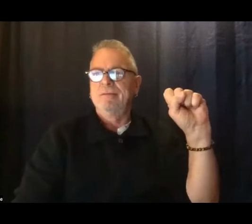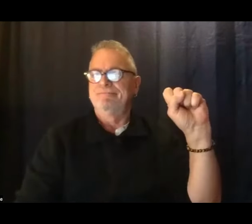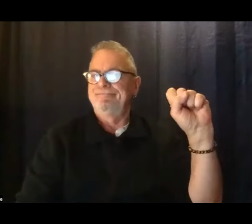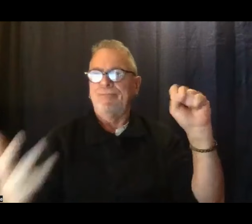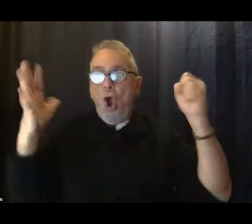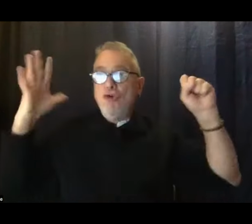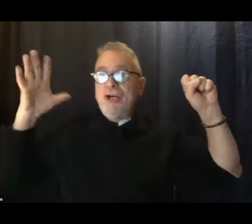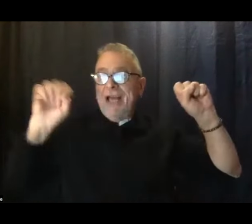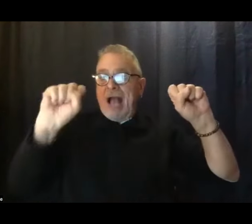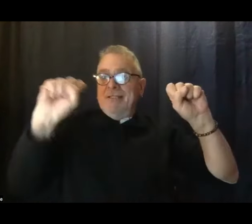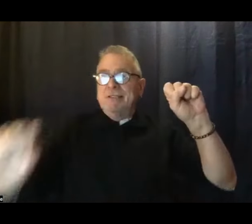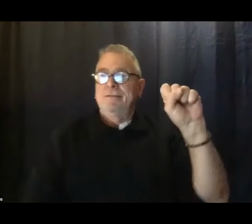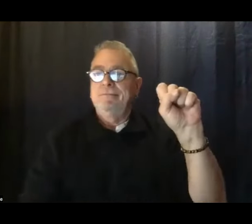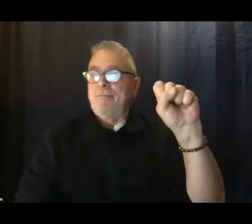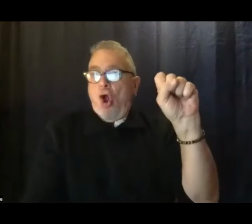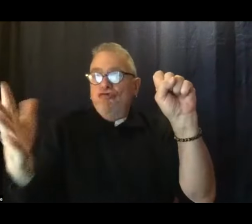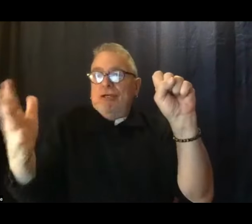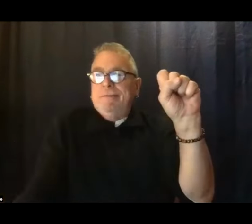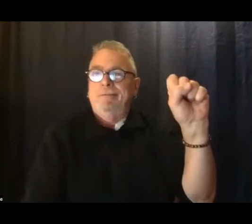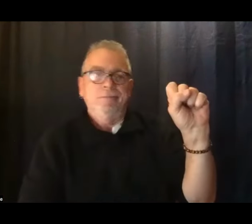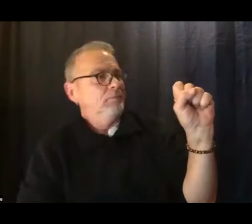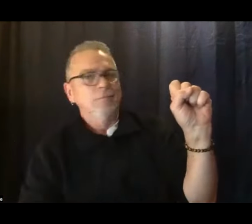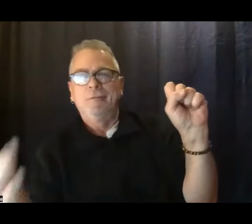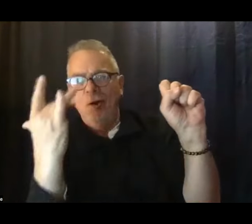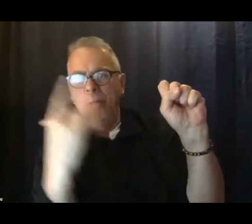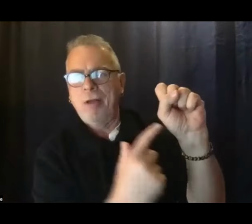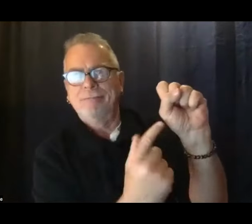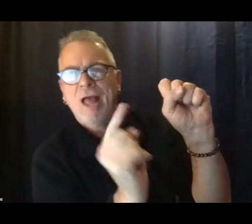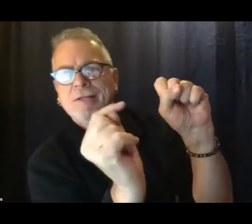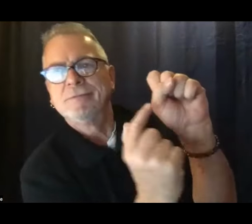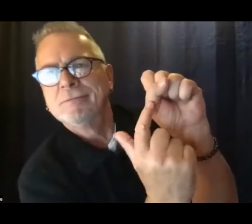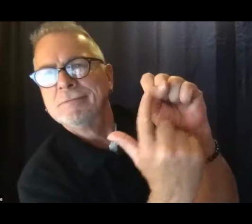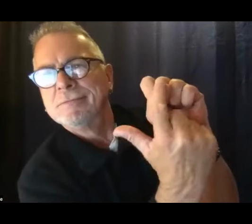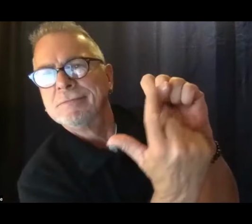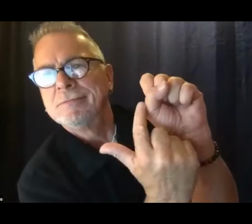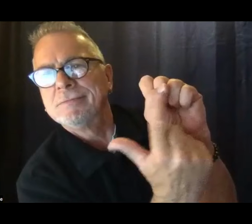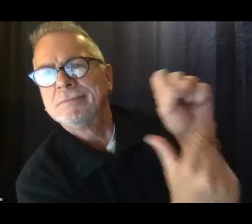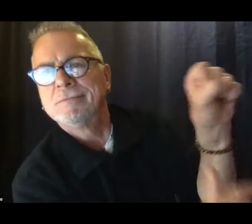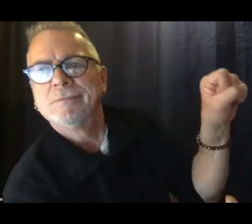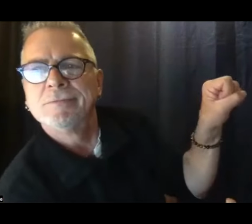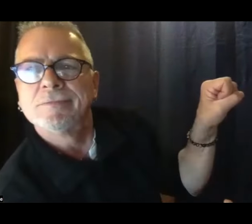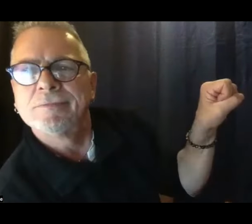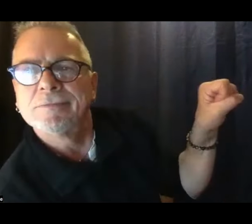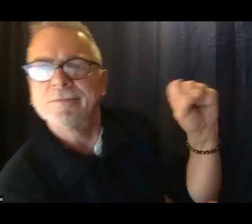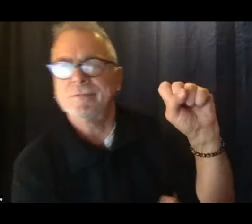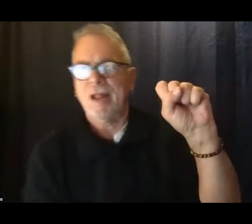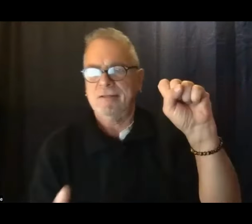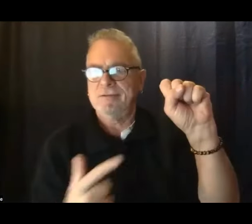up. It's the fist handshake. It's already there. As soon as you make a fist, you've got an S on your hand because of that